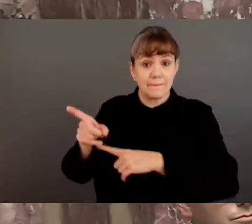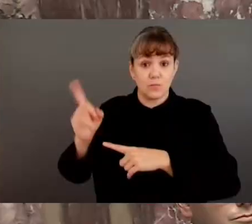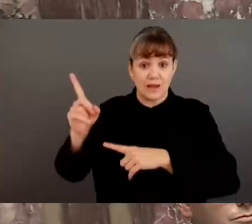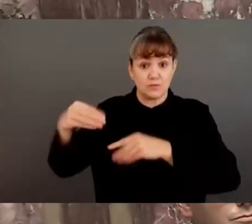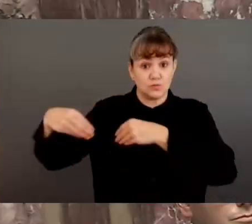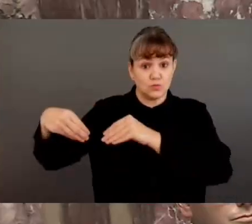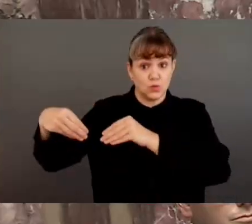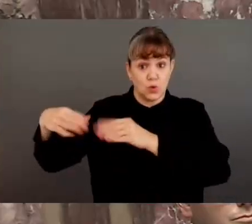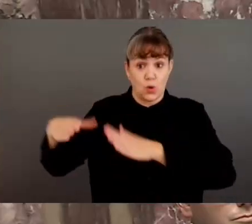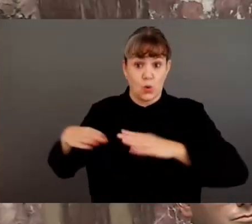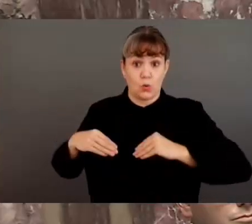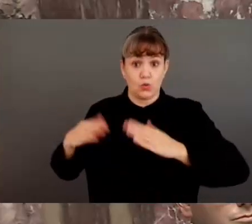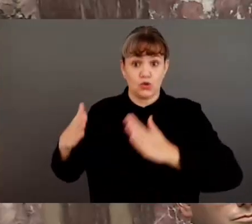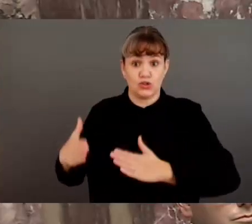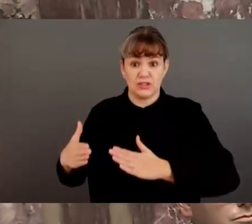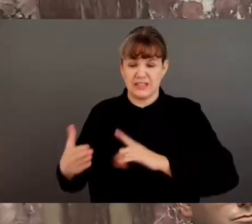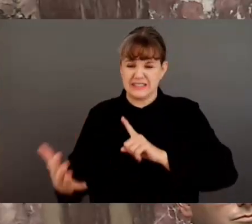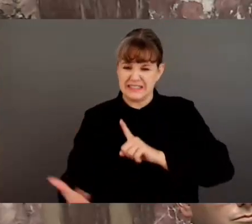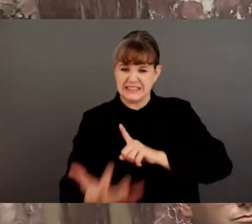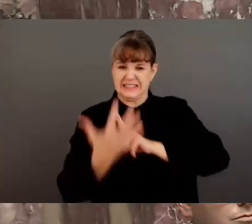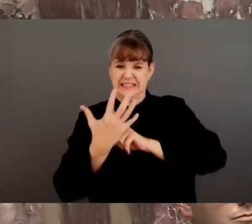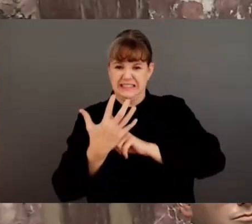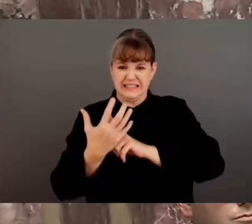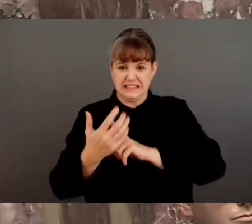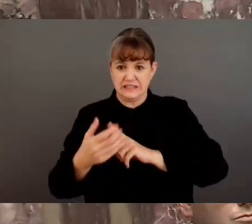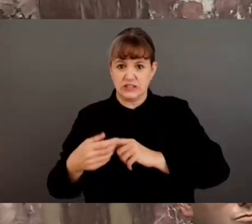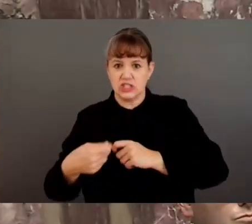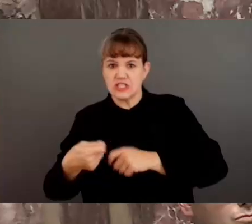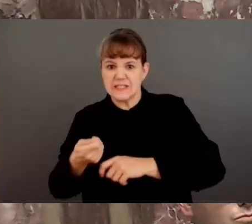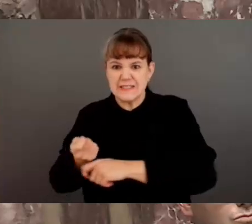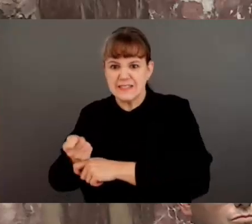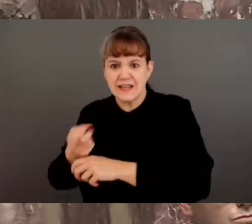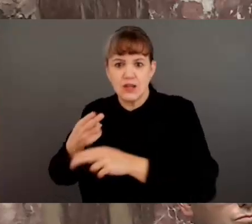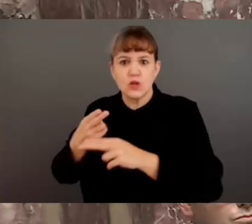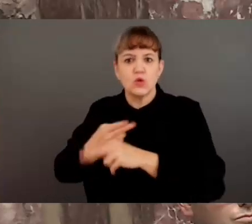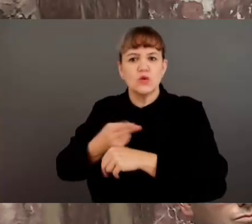at needlepoint in front of children.